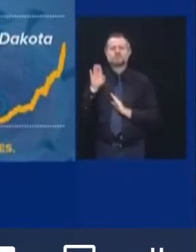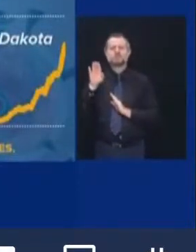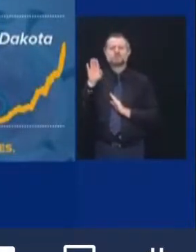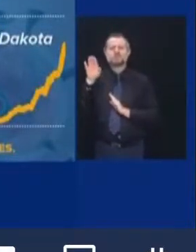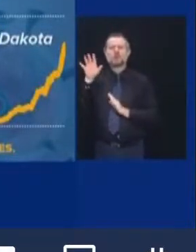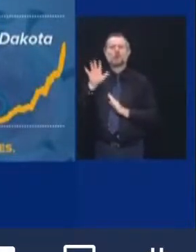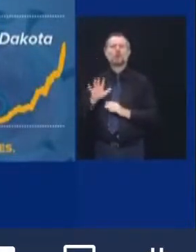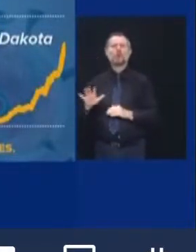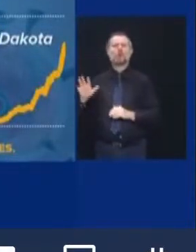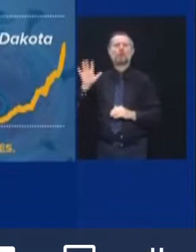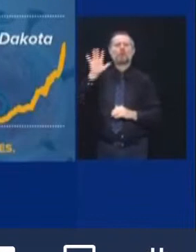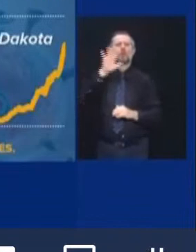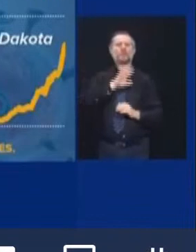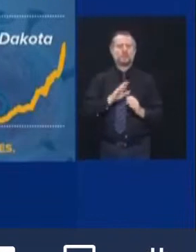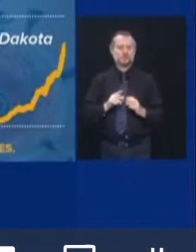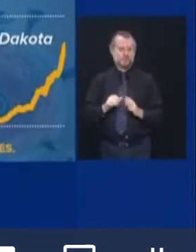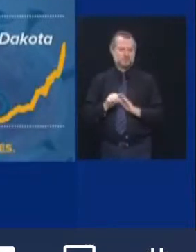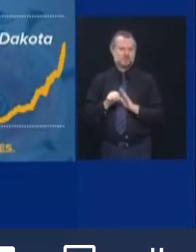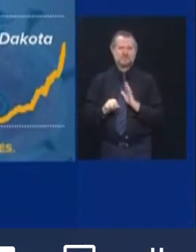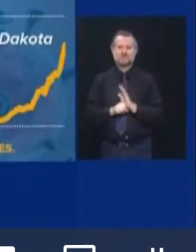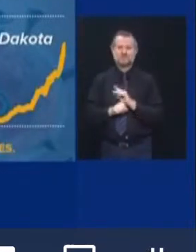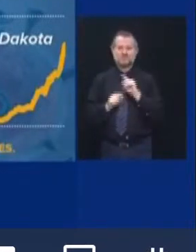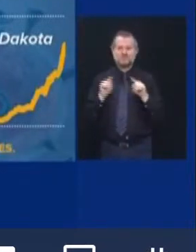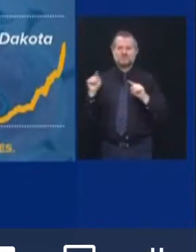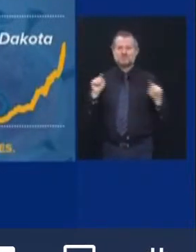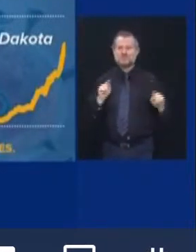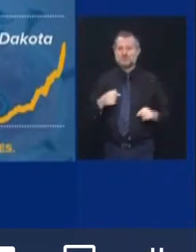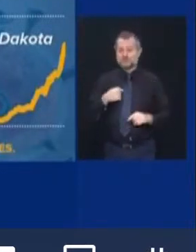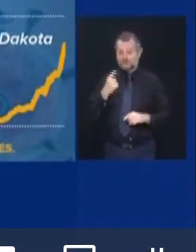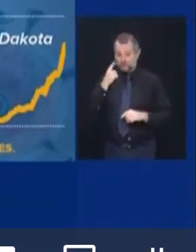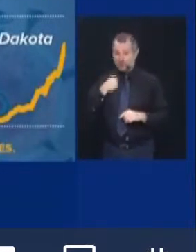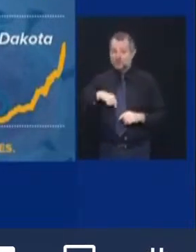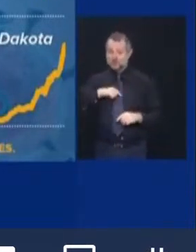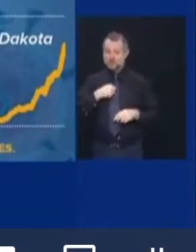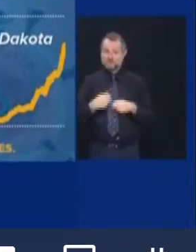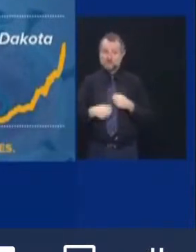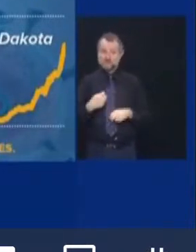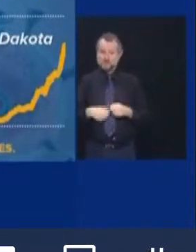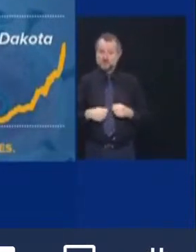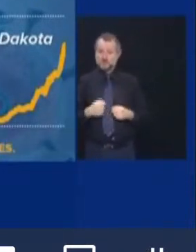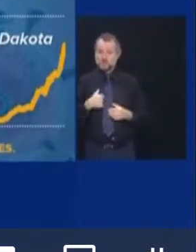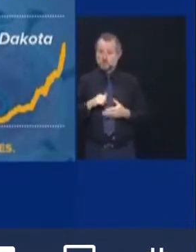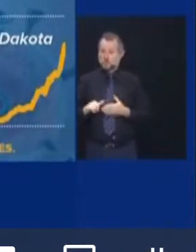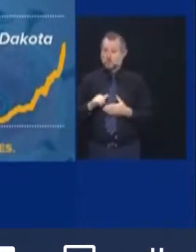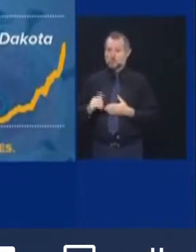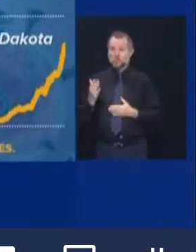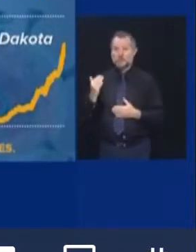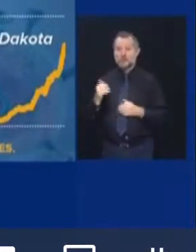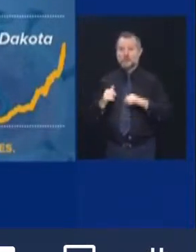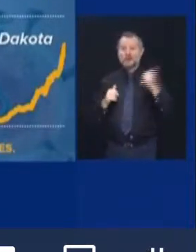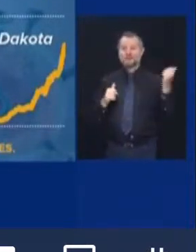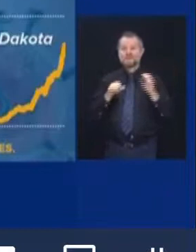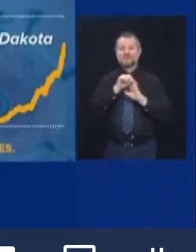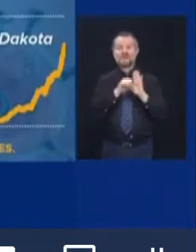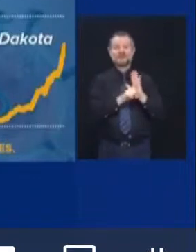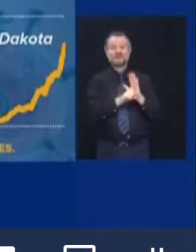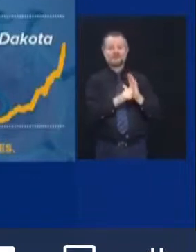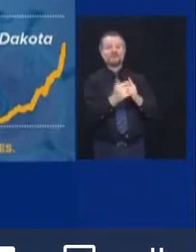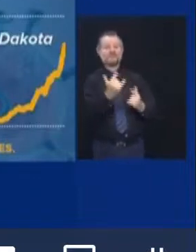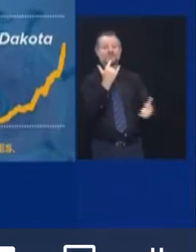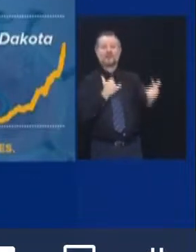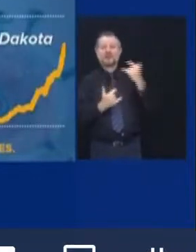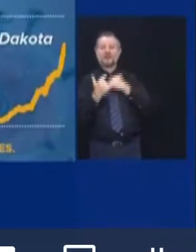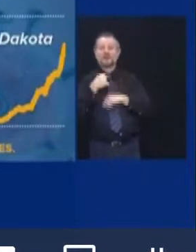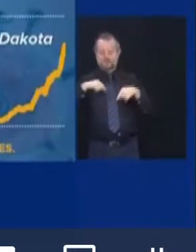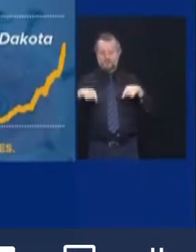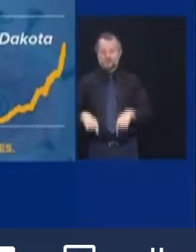which causes a problem for us on a parochial level because people from all across the country come here. And we have